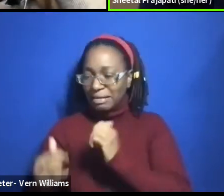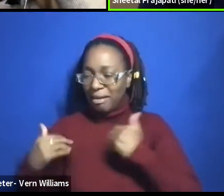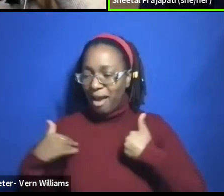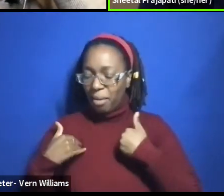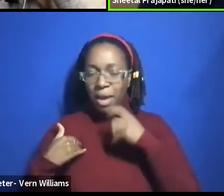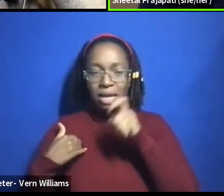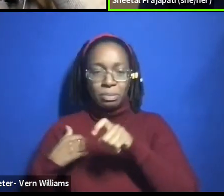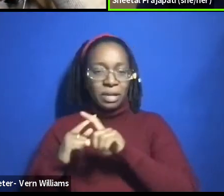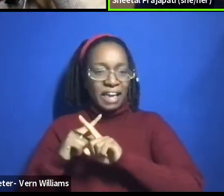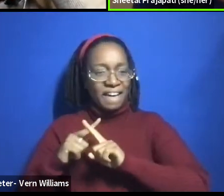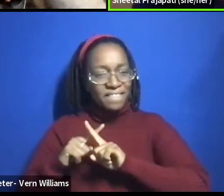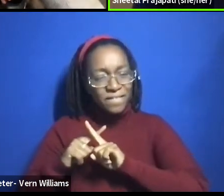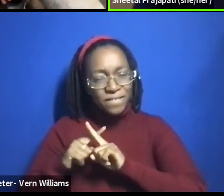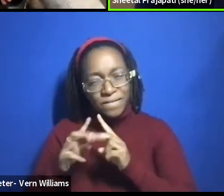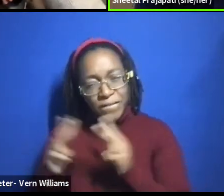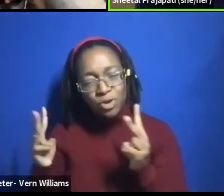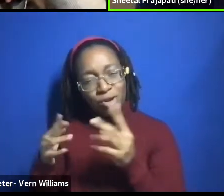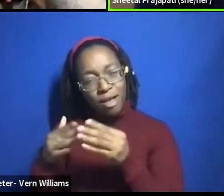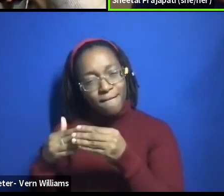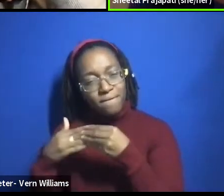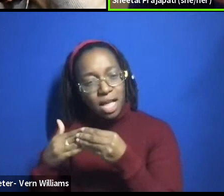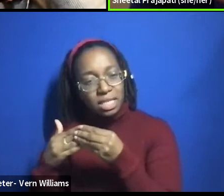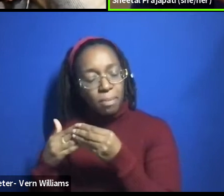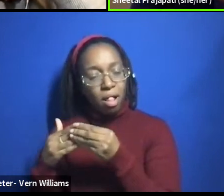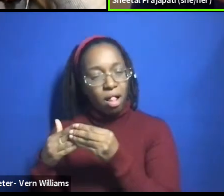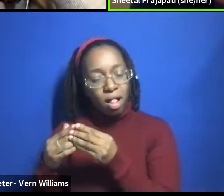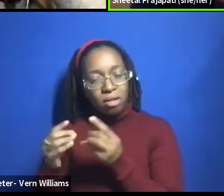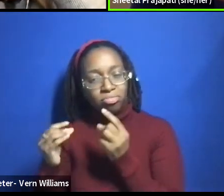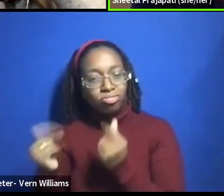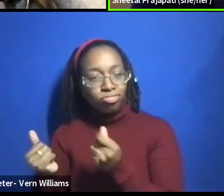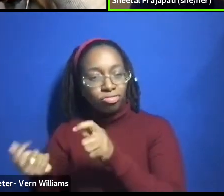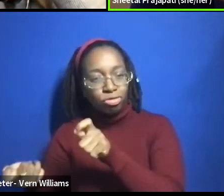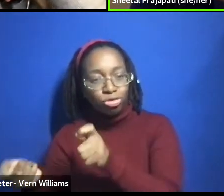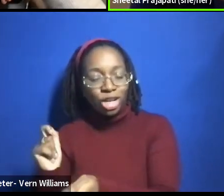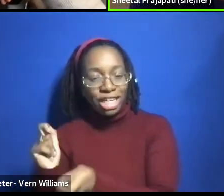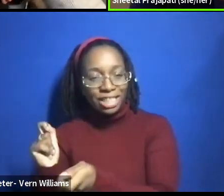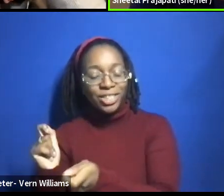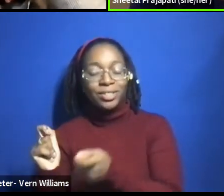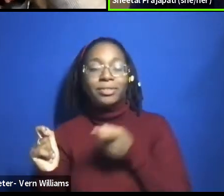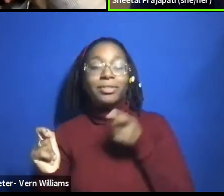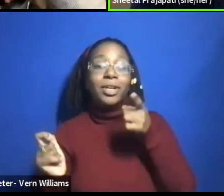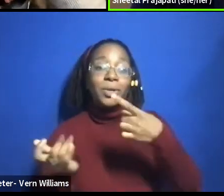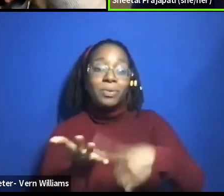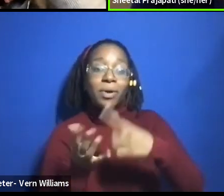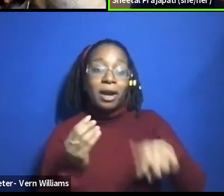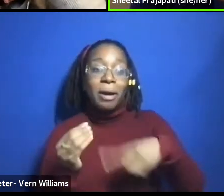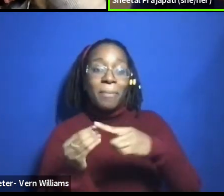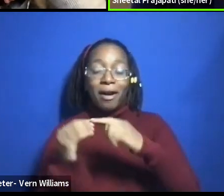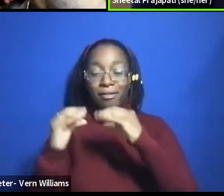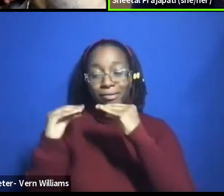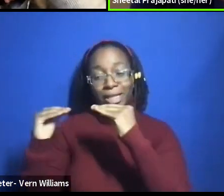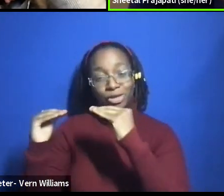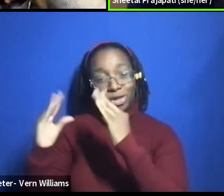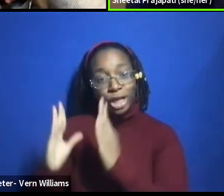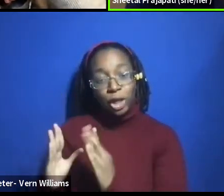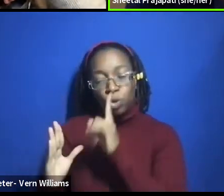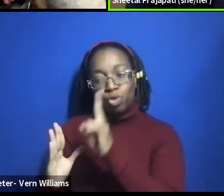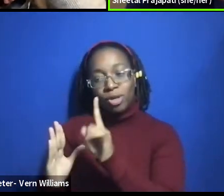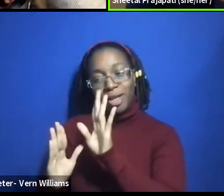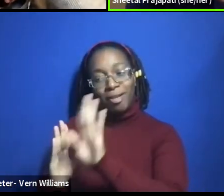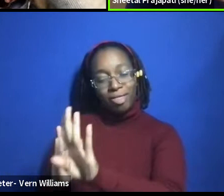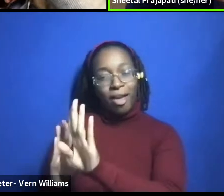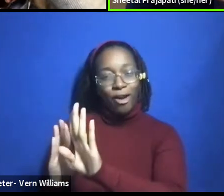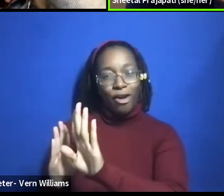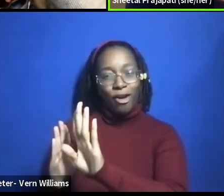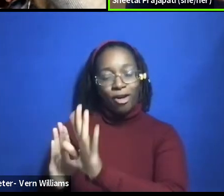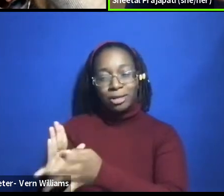agile and very flexible. And this notion you brought up of educators specializing in people. It's